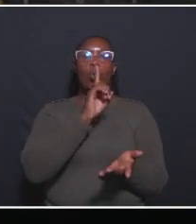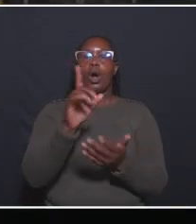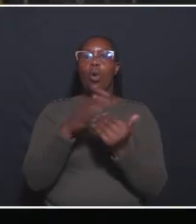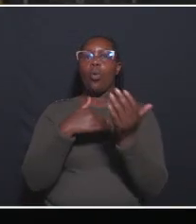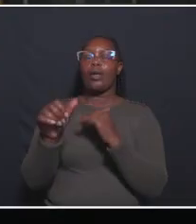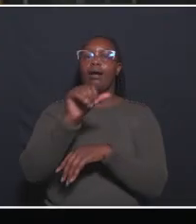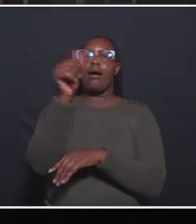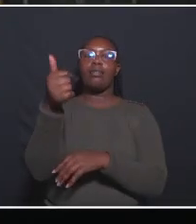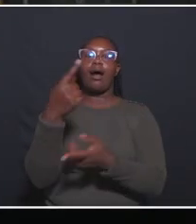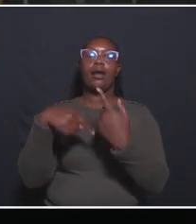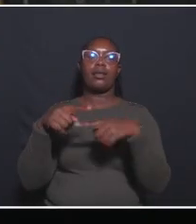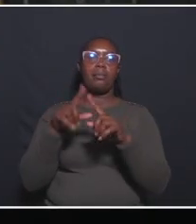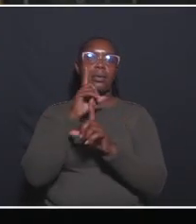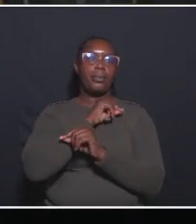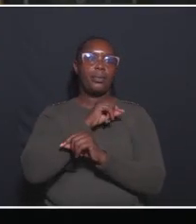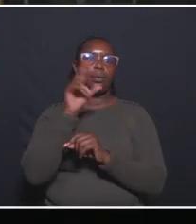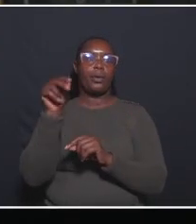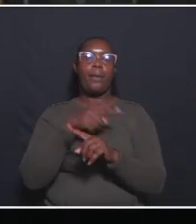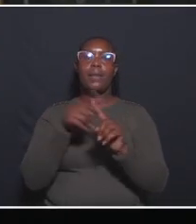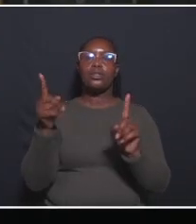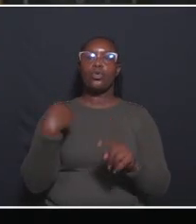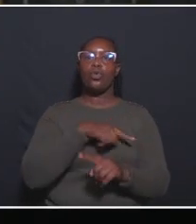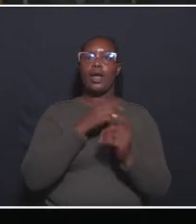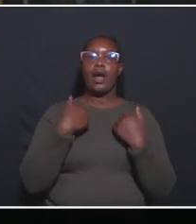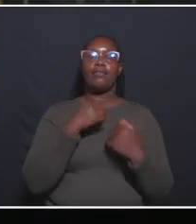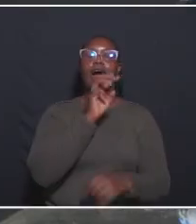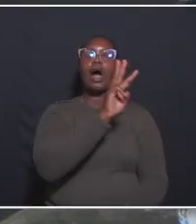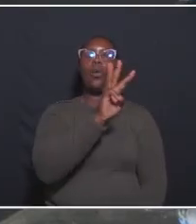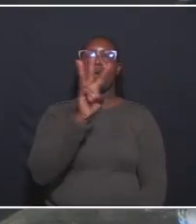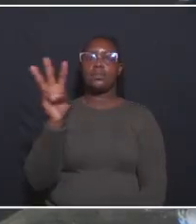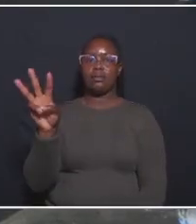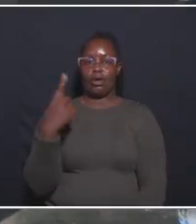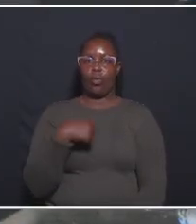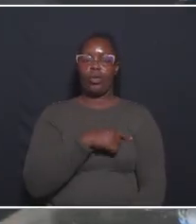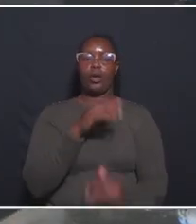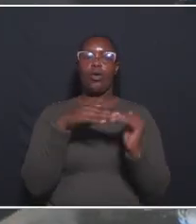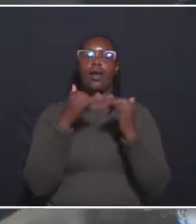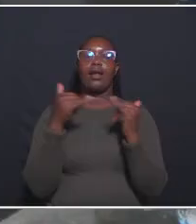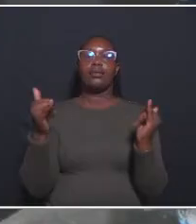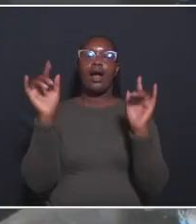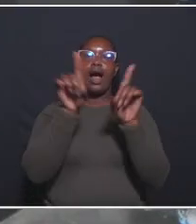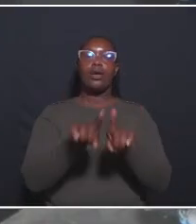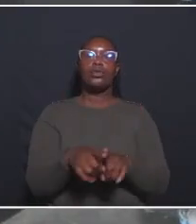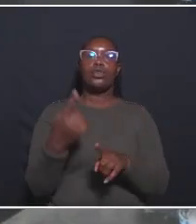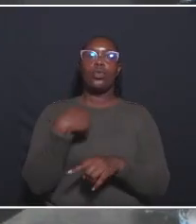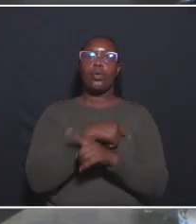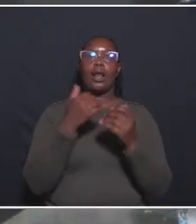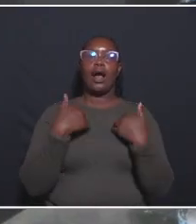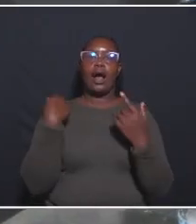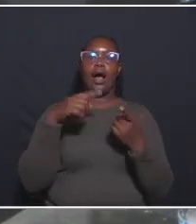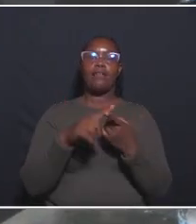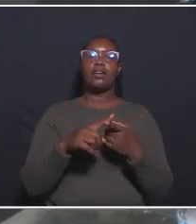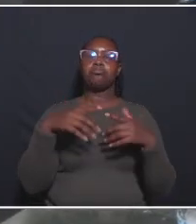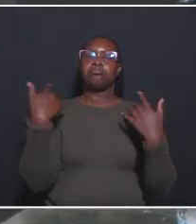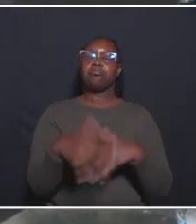to come, but we have our website, we're online, and we're going to have a VFX panel